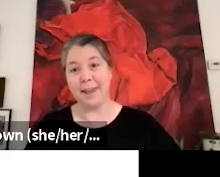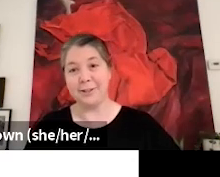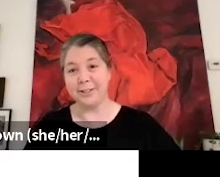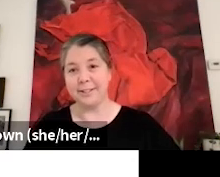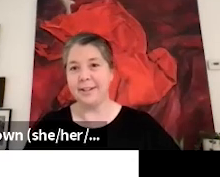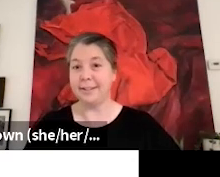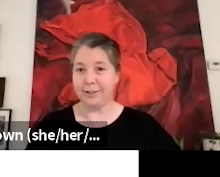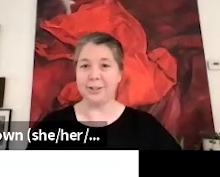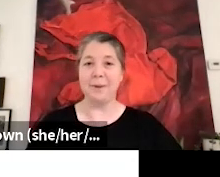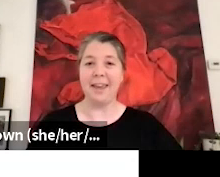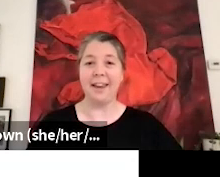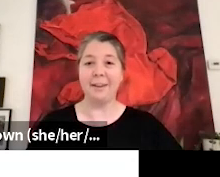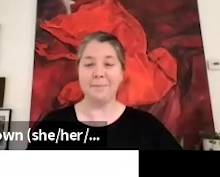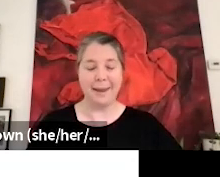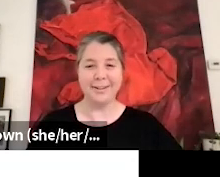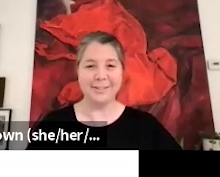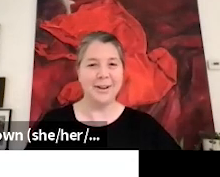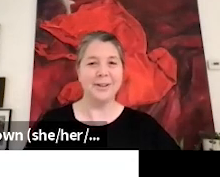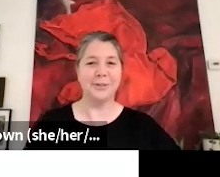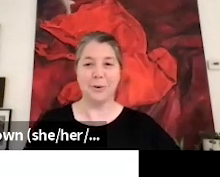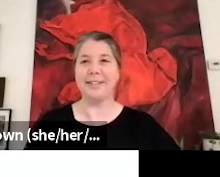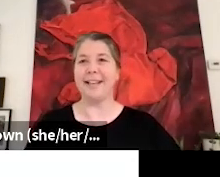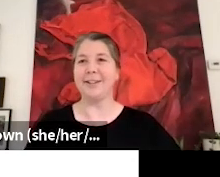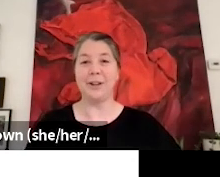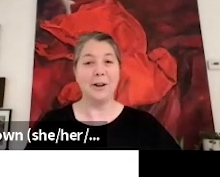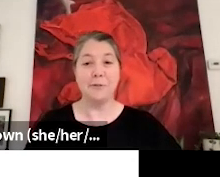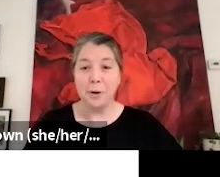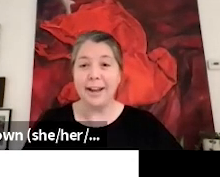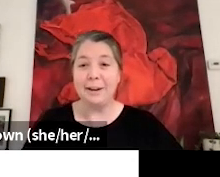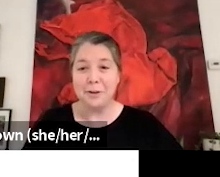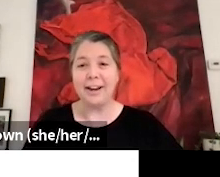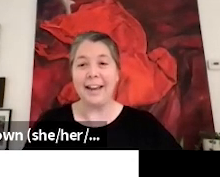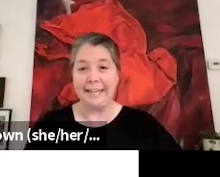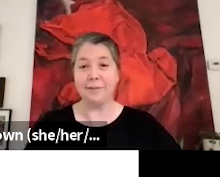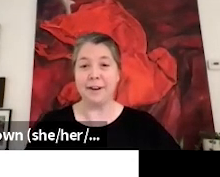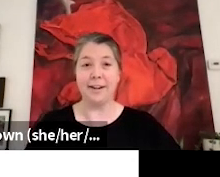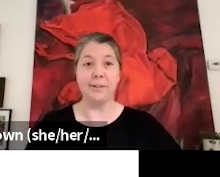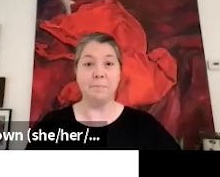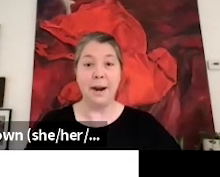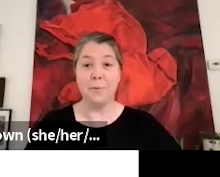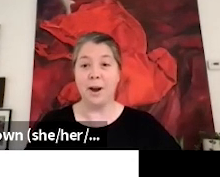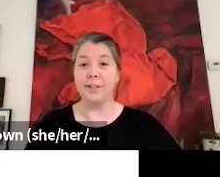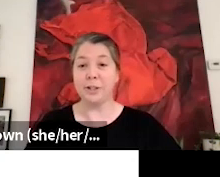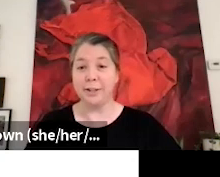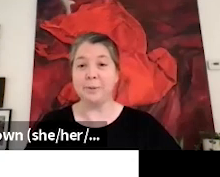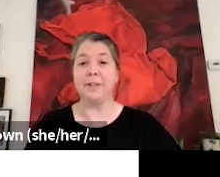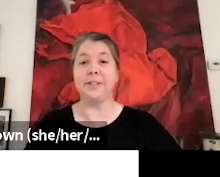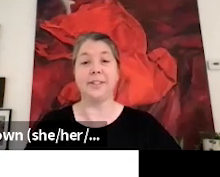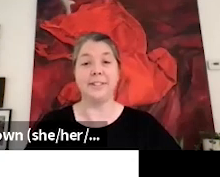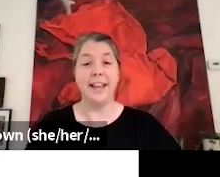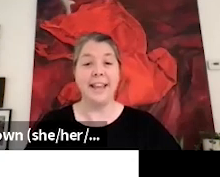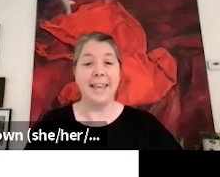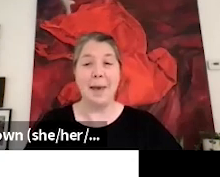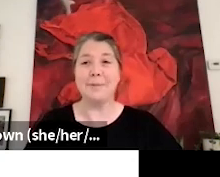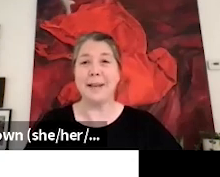risk managers, decision making makers, storytellers, flora and fauna identifiers, bear watch, shelter